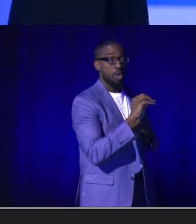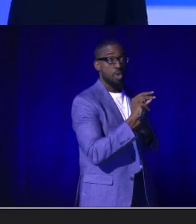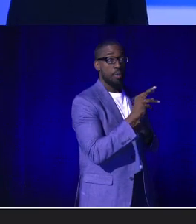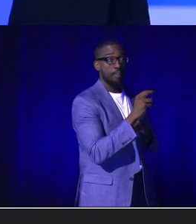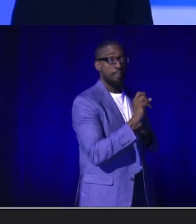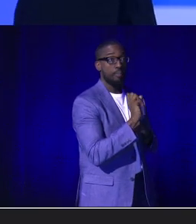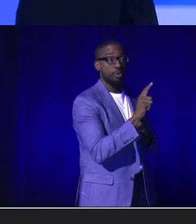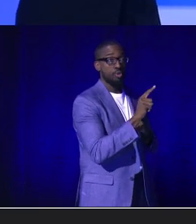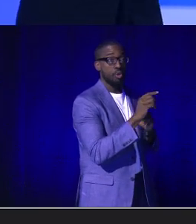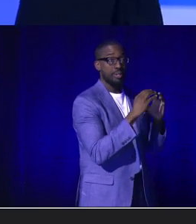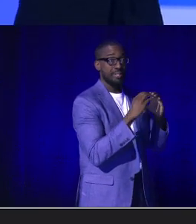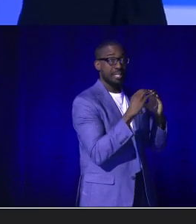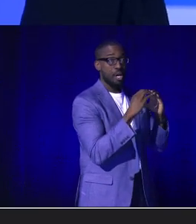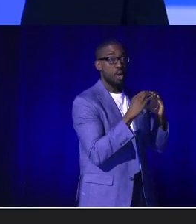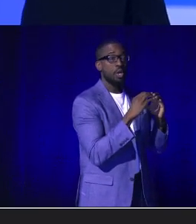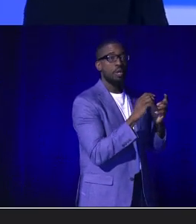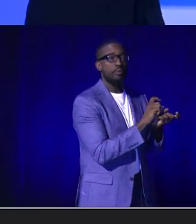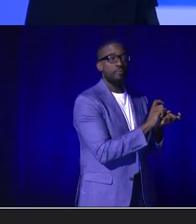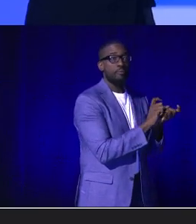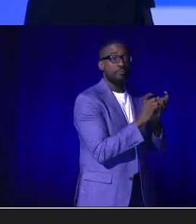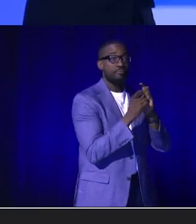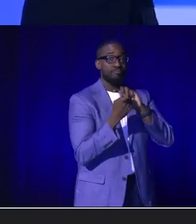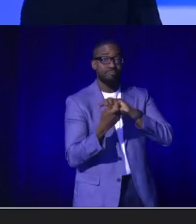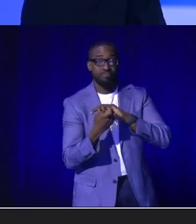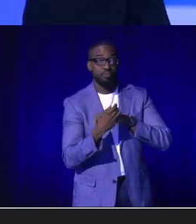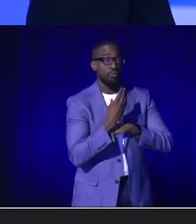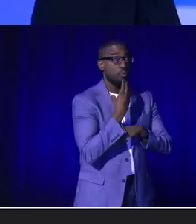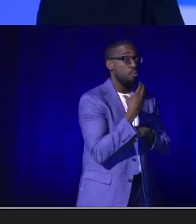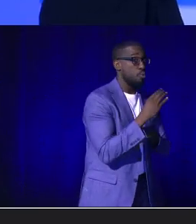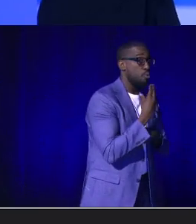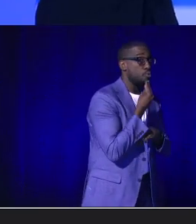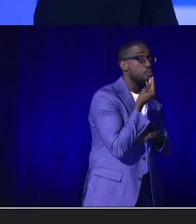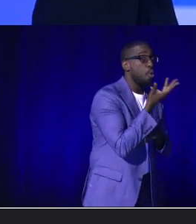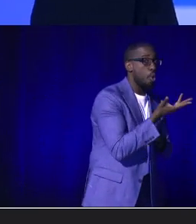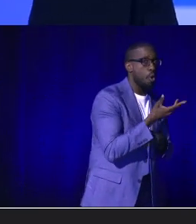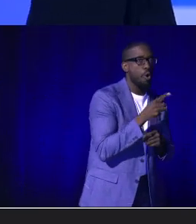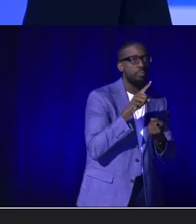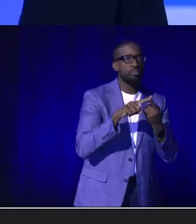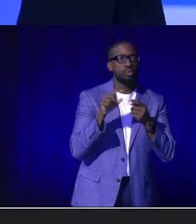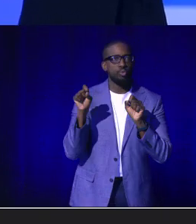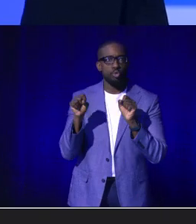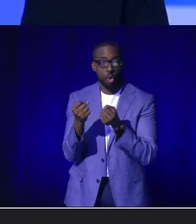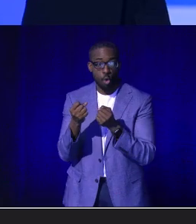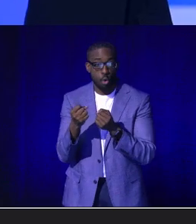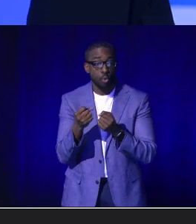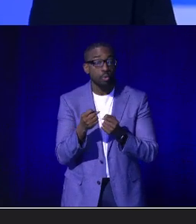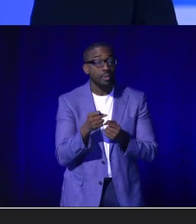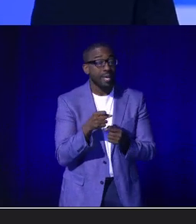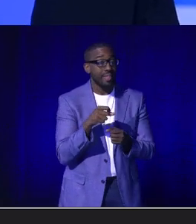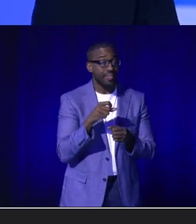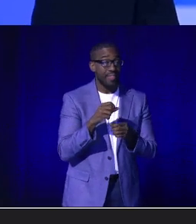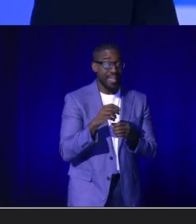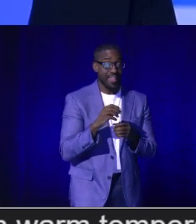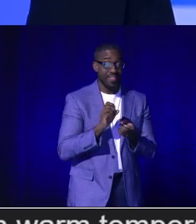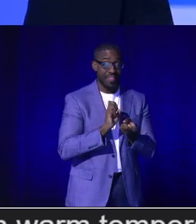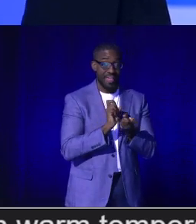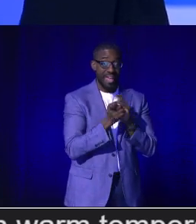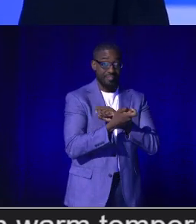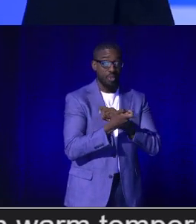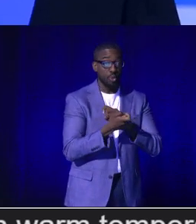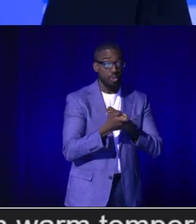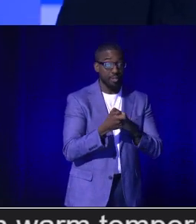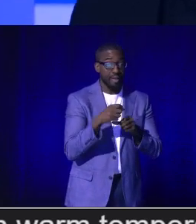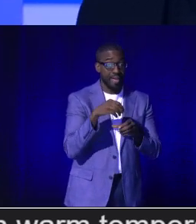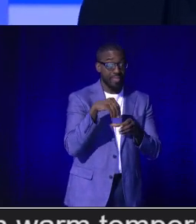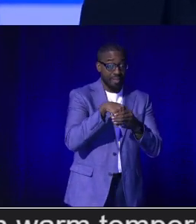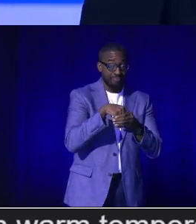a cold temperature. That may manifest as this evolution of temperature within the core of the battery, where if we unwrap